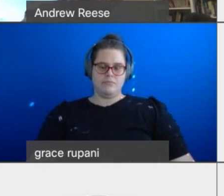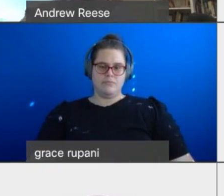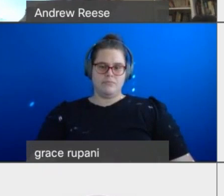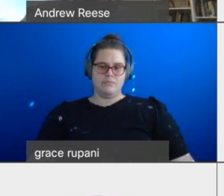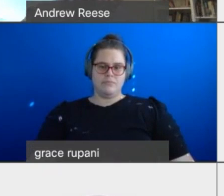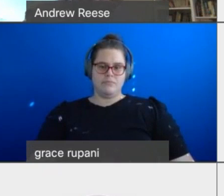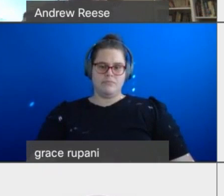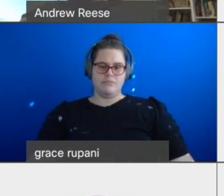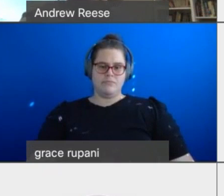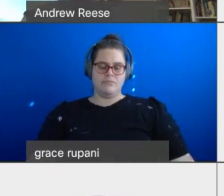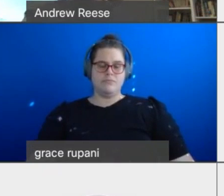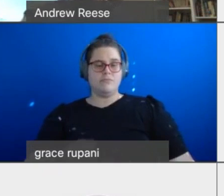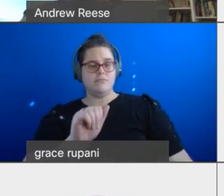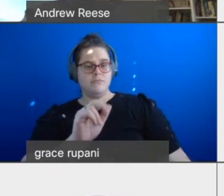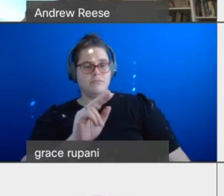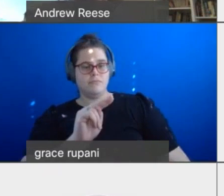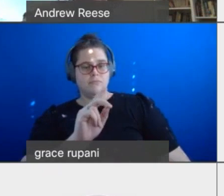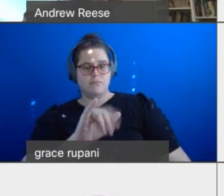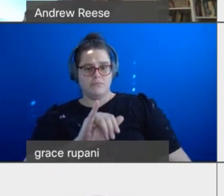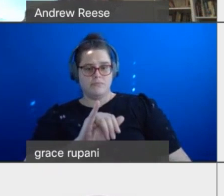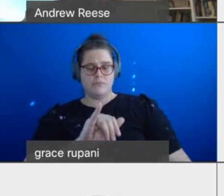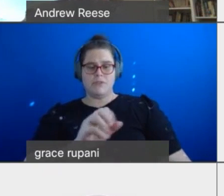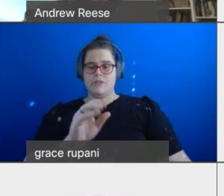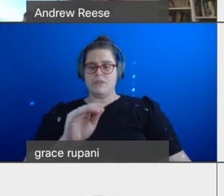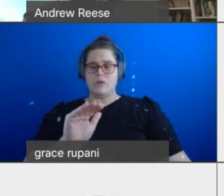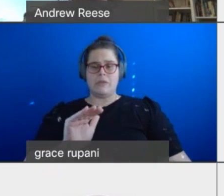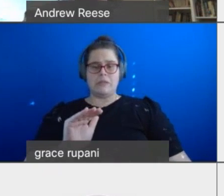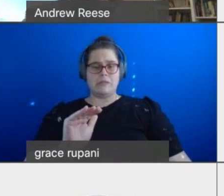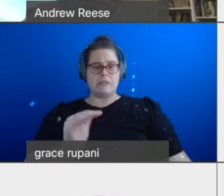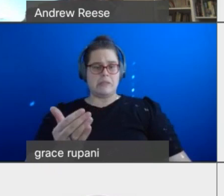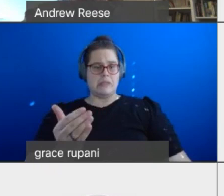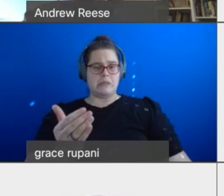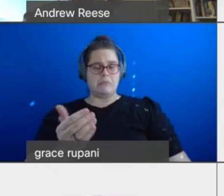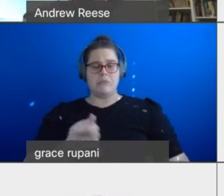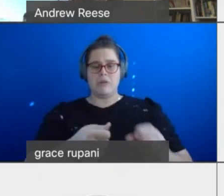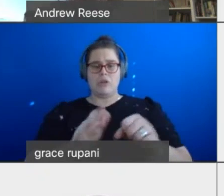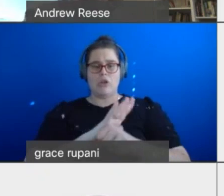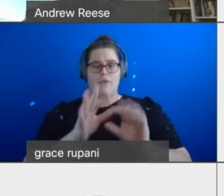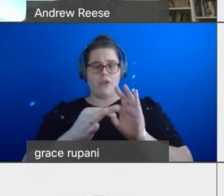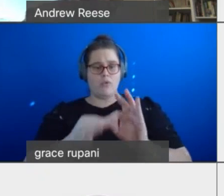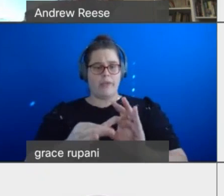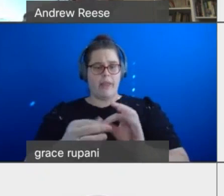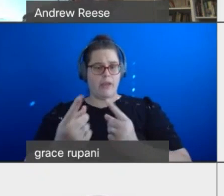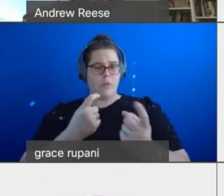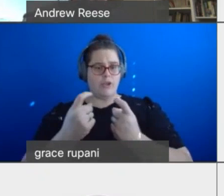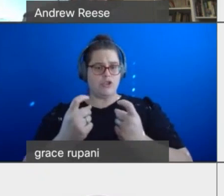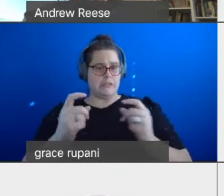So it doesn't seem that we have any COVID-related questions.